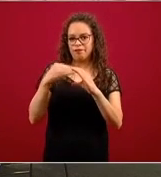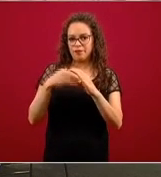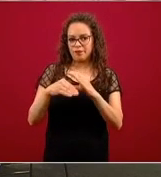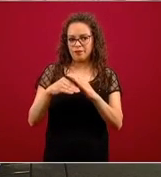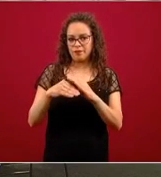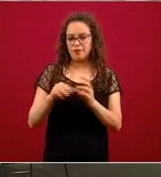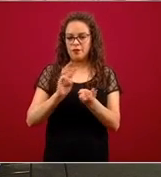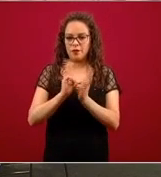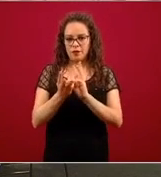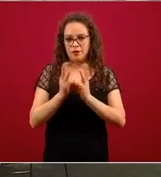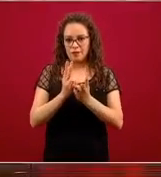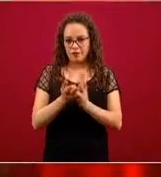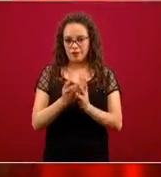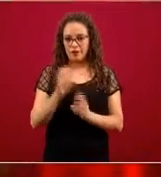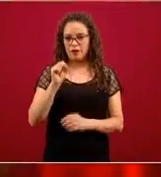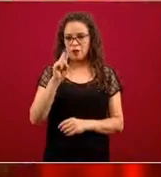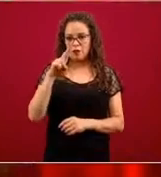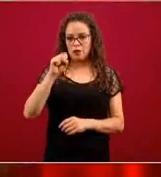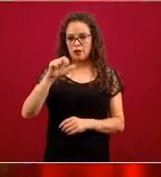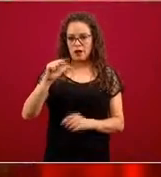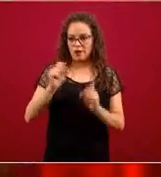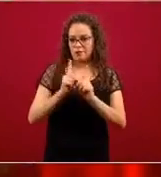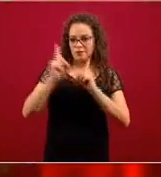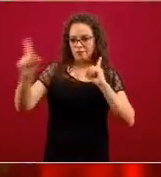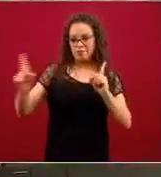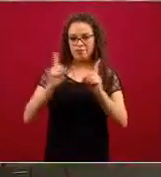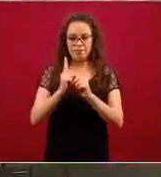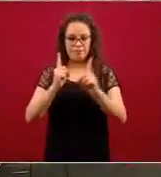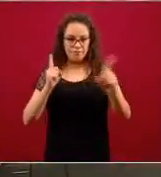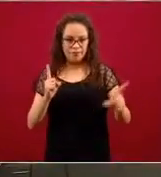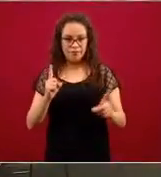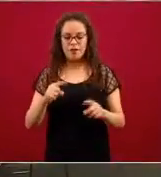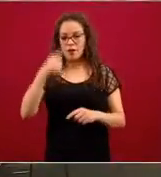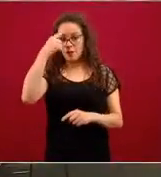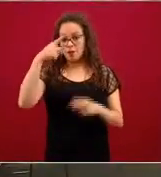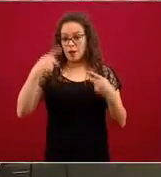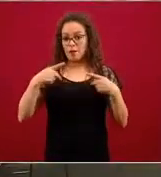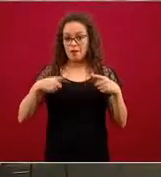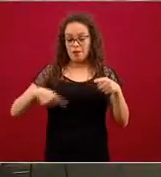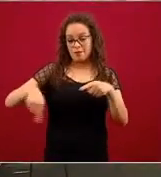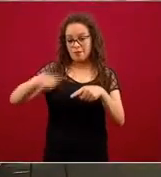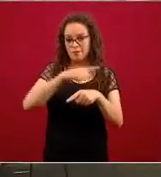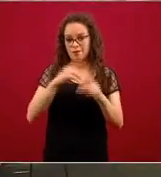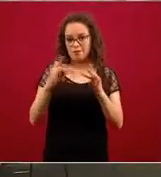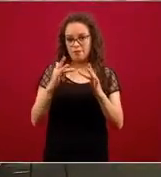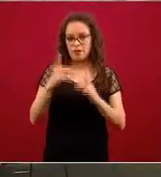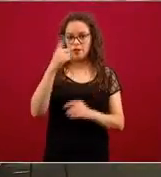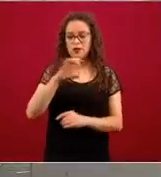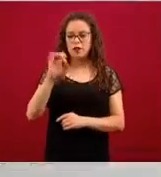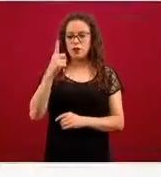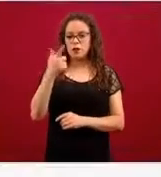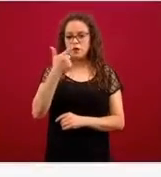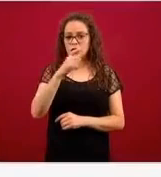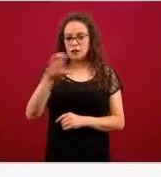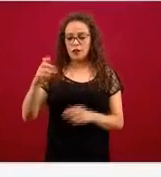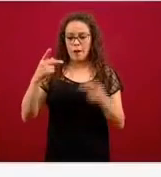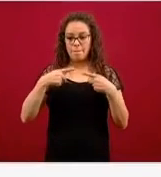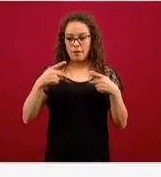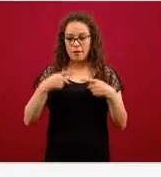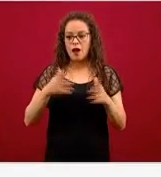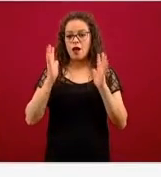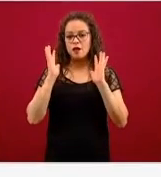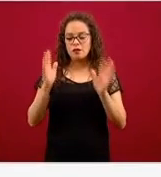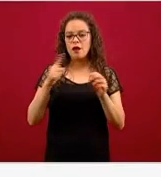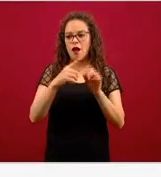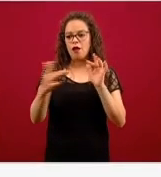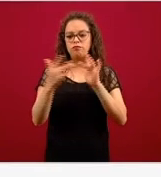Also, let's talk about the chatbot that we launched a few days ago. Susana Distance, who is now available through WhatsApp for you to